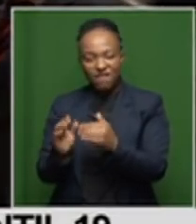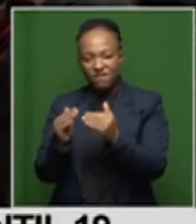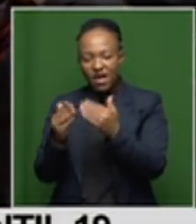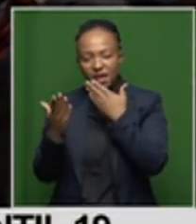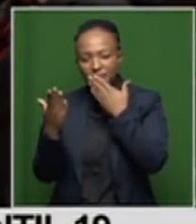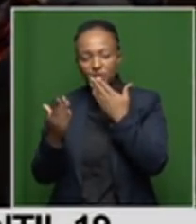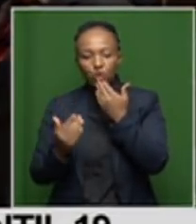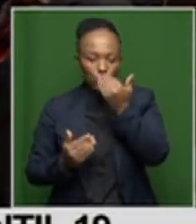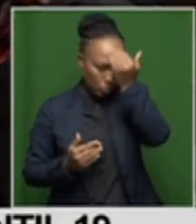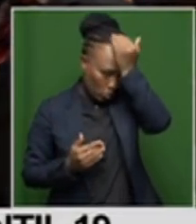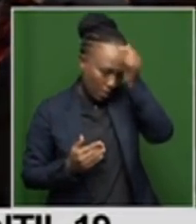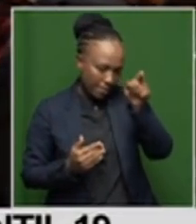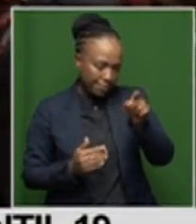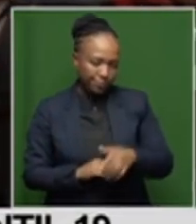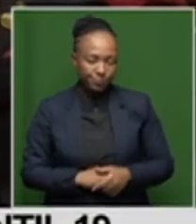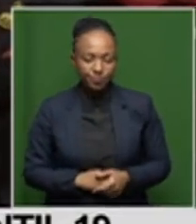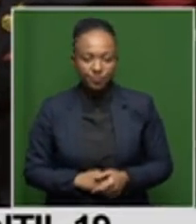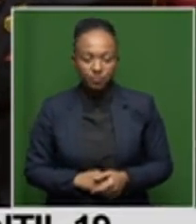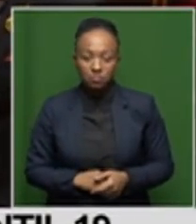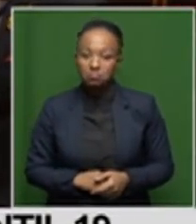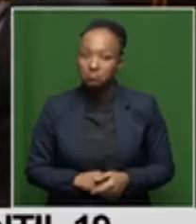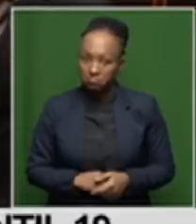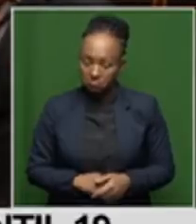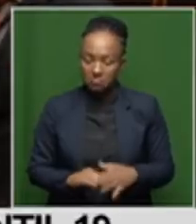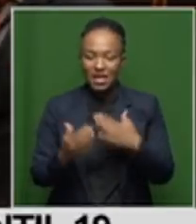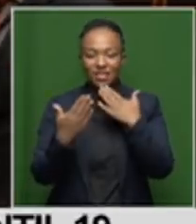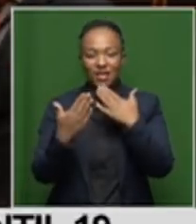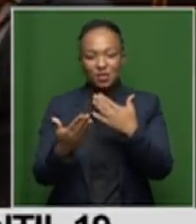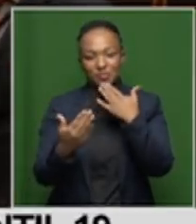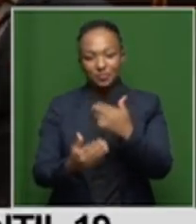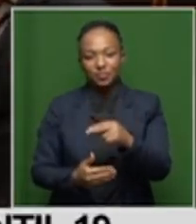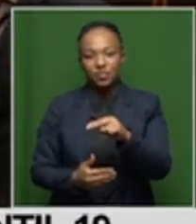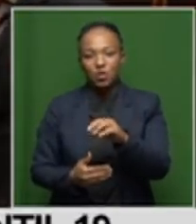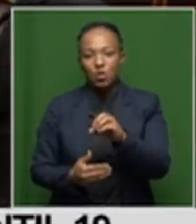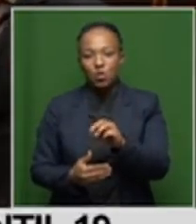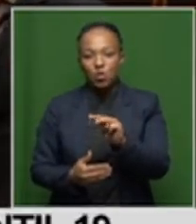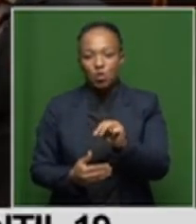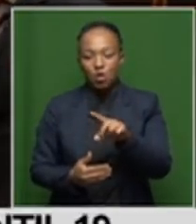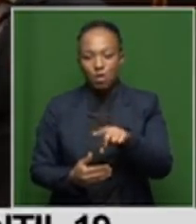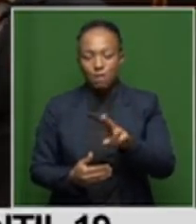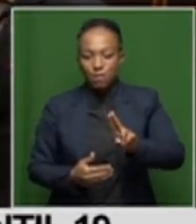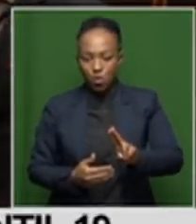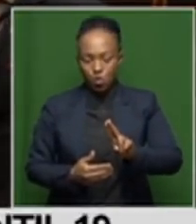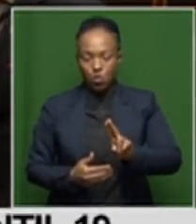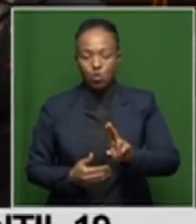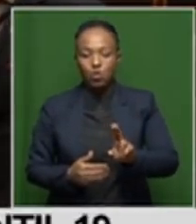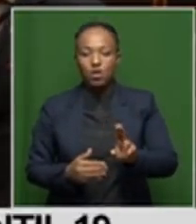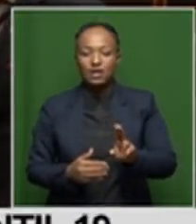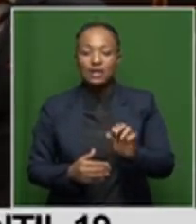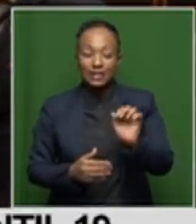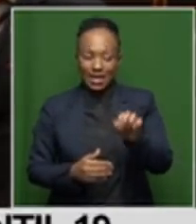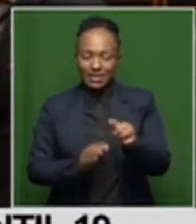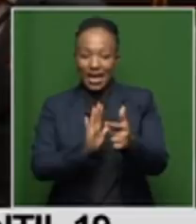much, Nombo. Of course, it's very legal. So we will speak about that